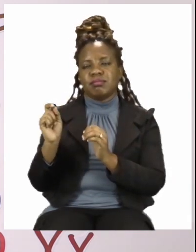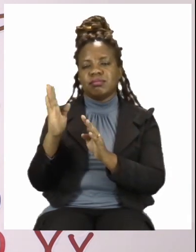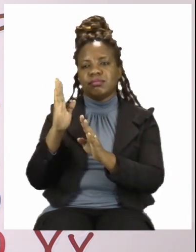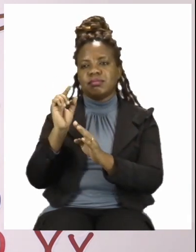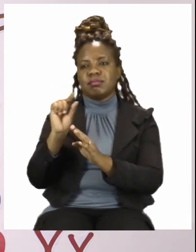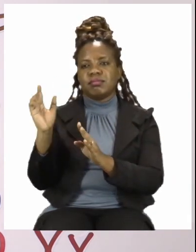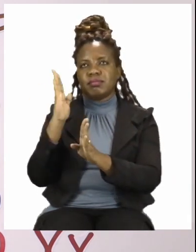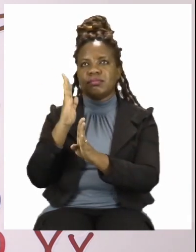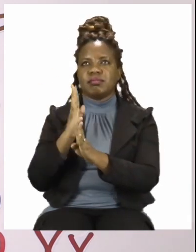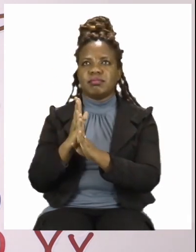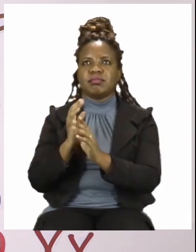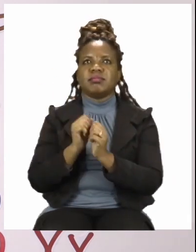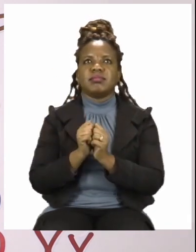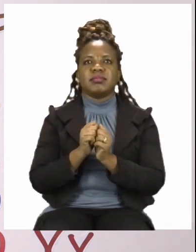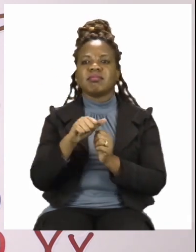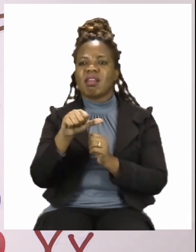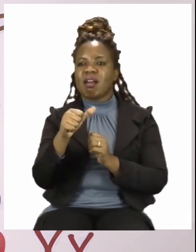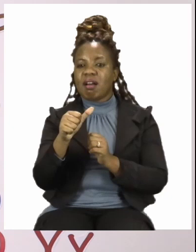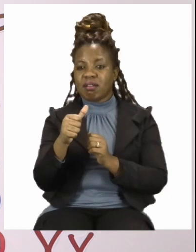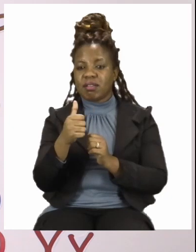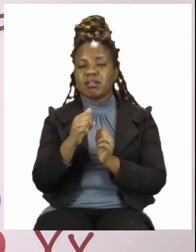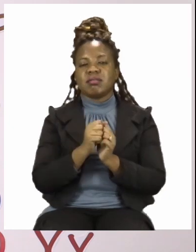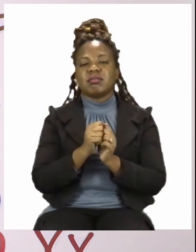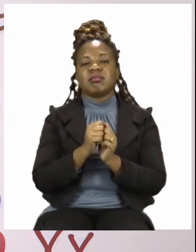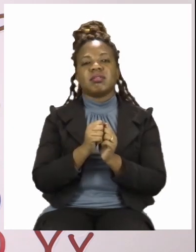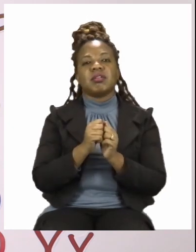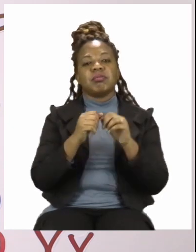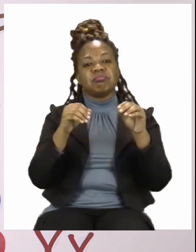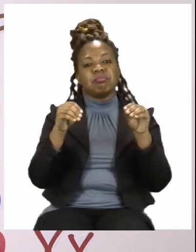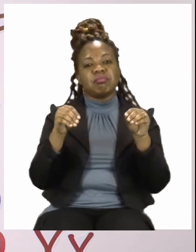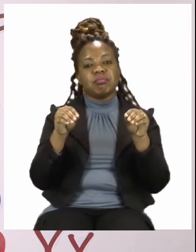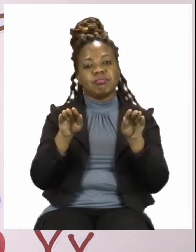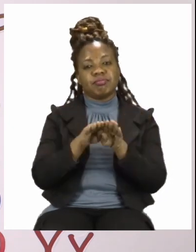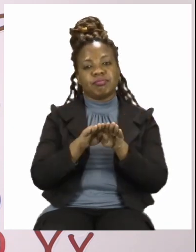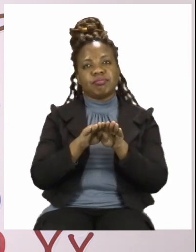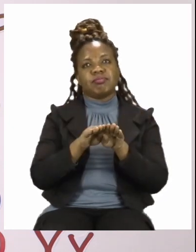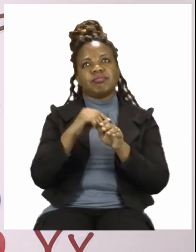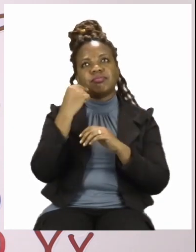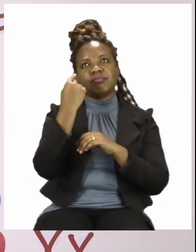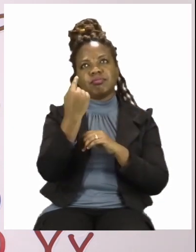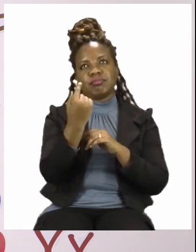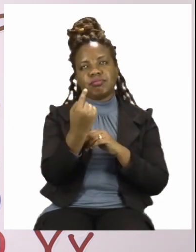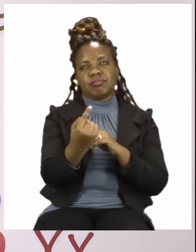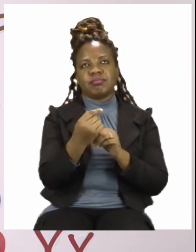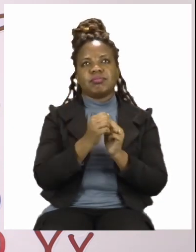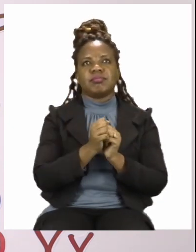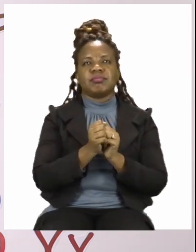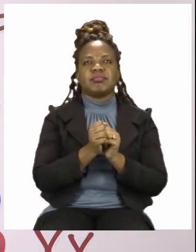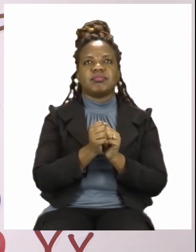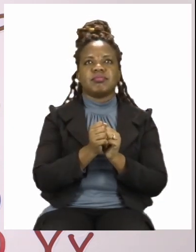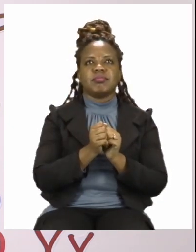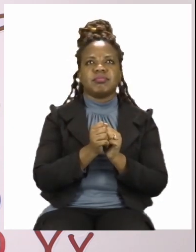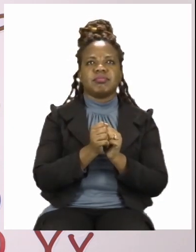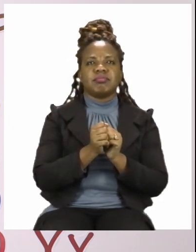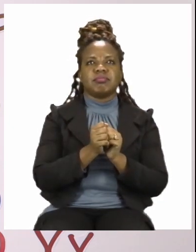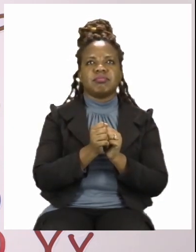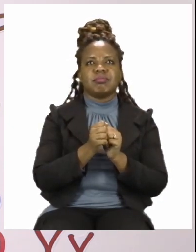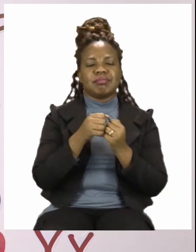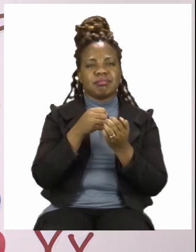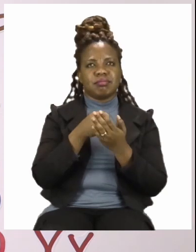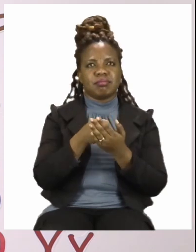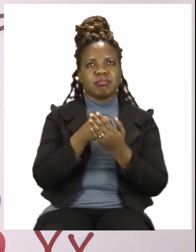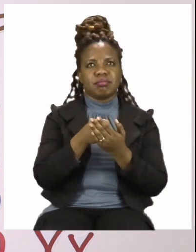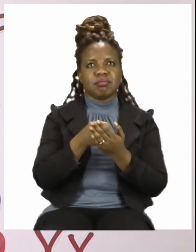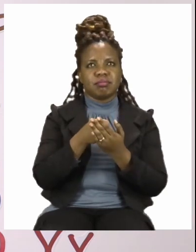by yourself. Take some letters, make sure you try each letter to see which one fits. But if you already know the word,